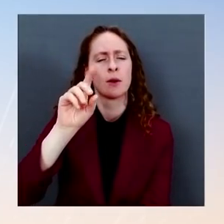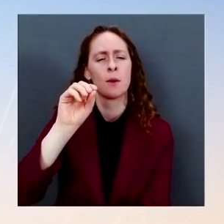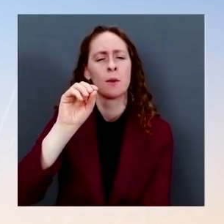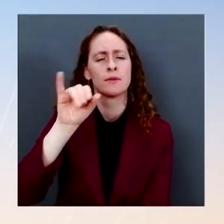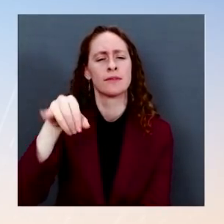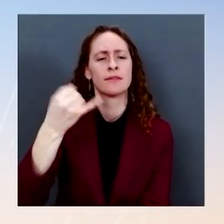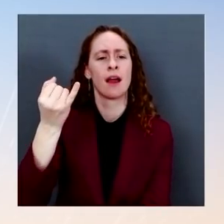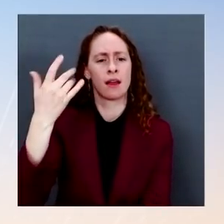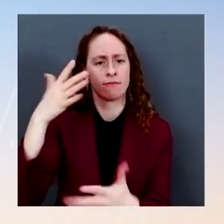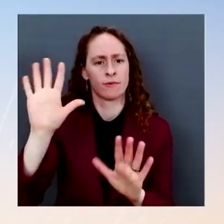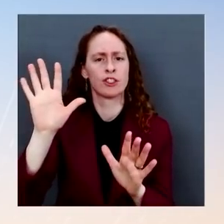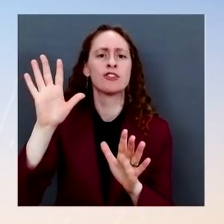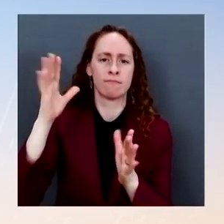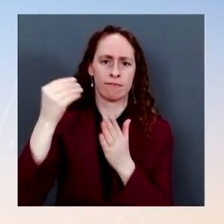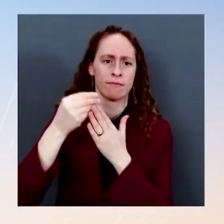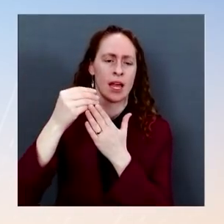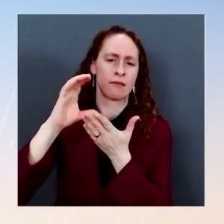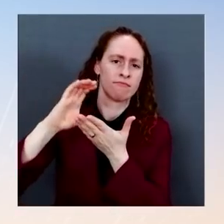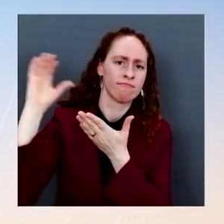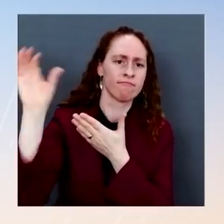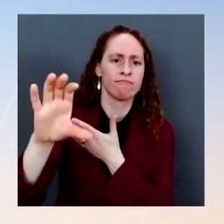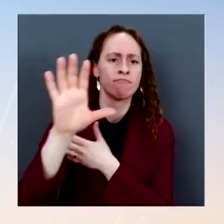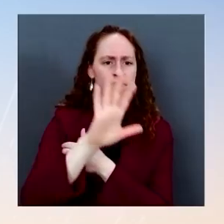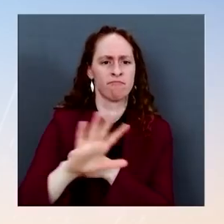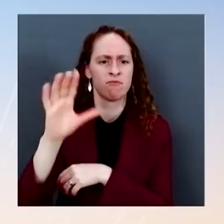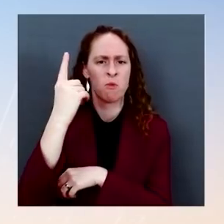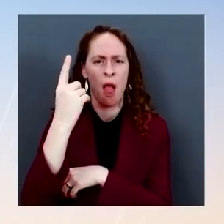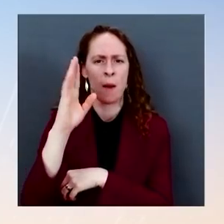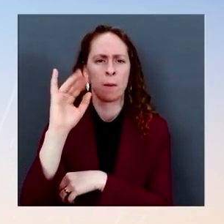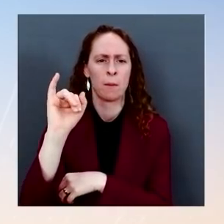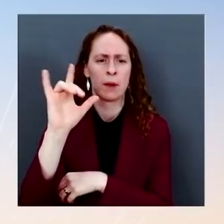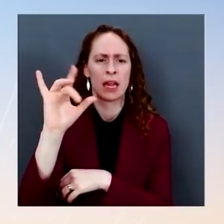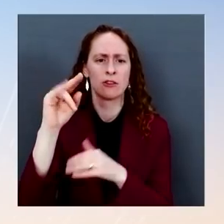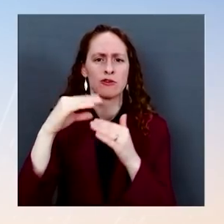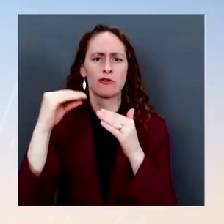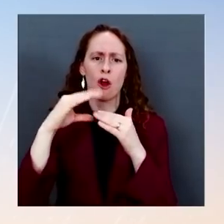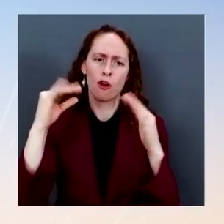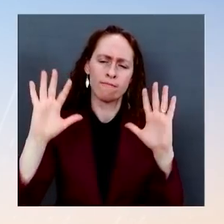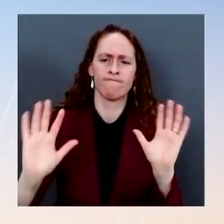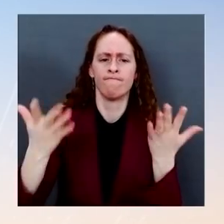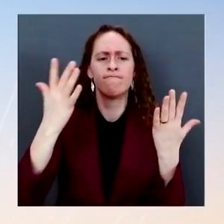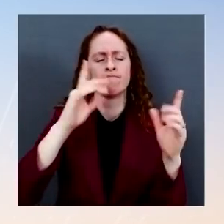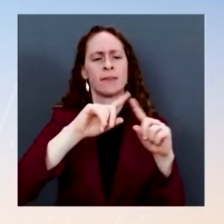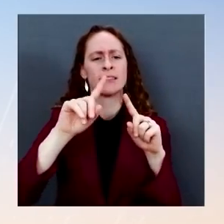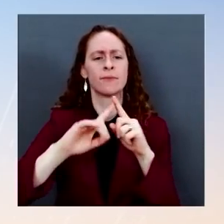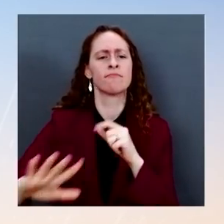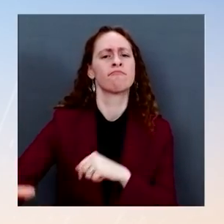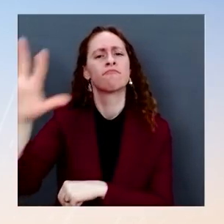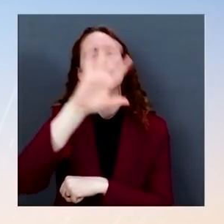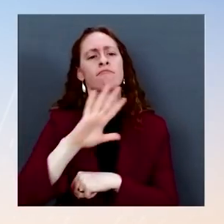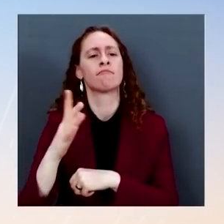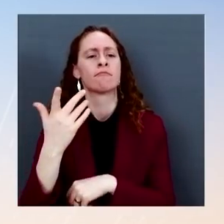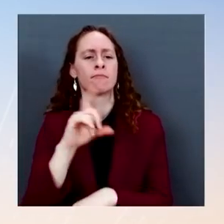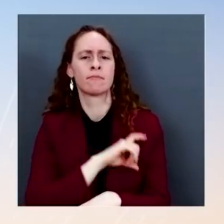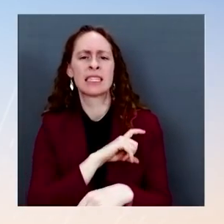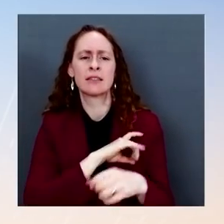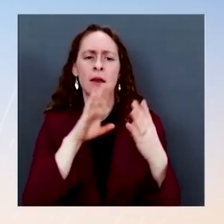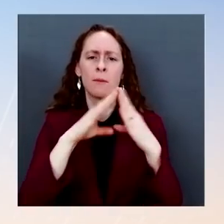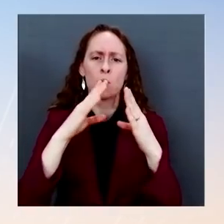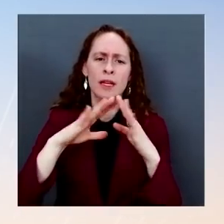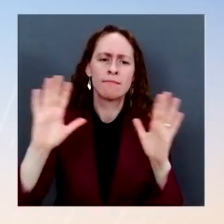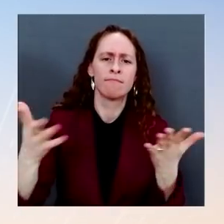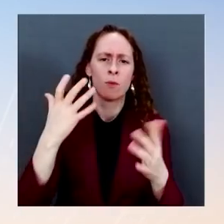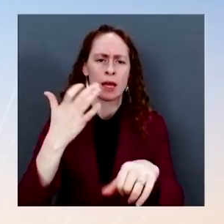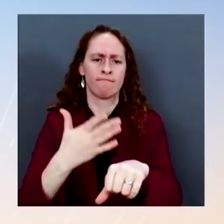surge in gun violence that we've seen over the last 2 years and will bolster steps that the administration has already taken to crack down on violent